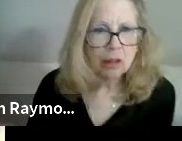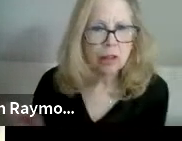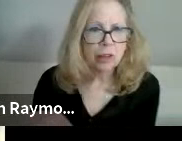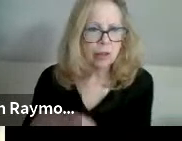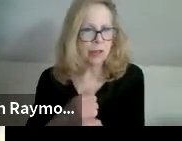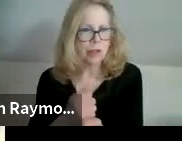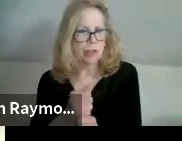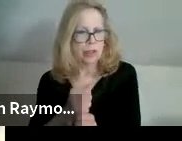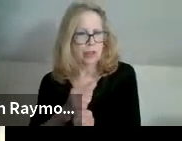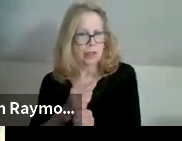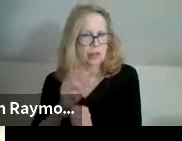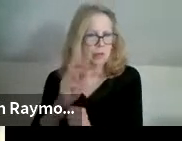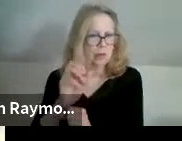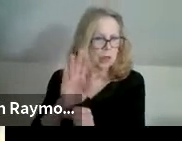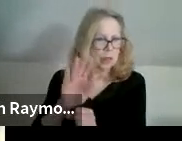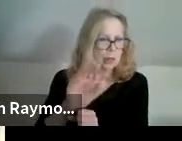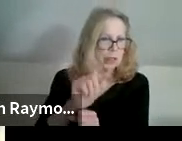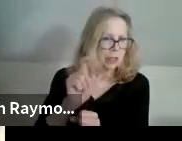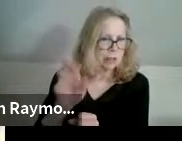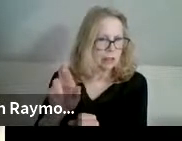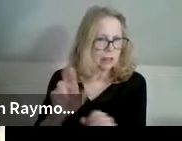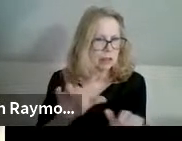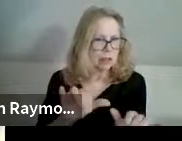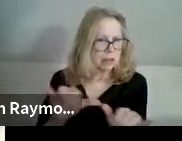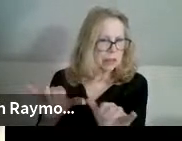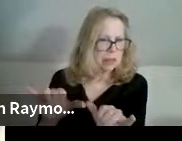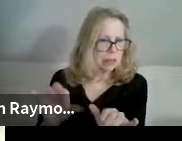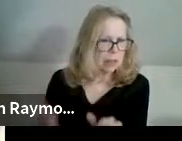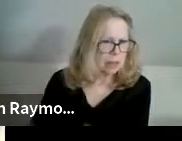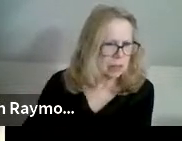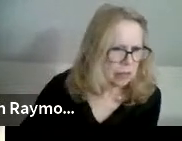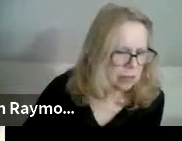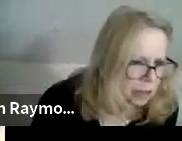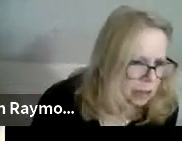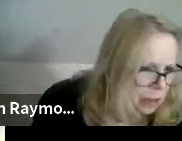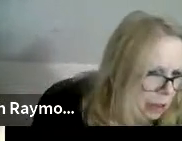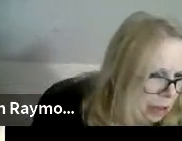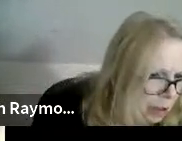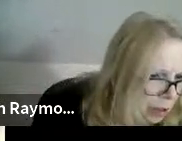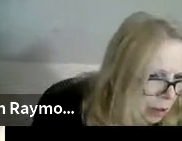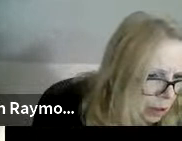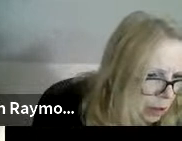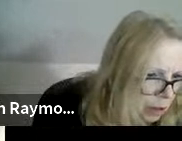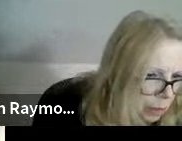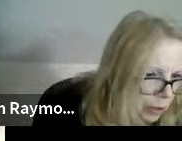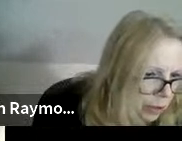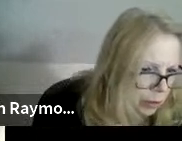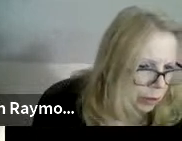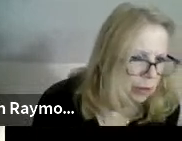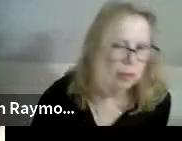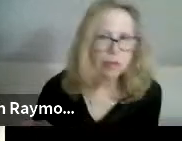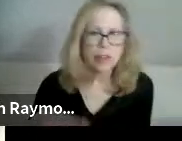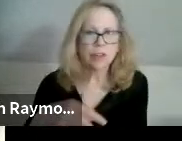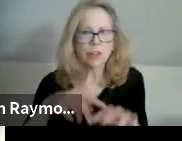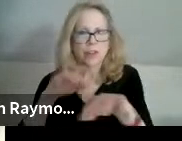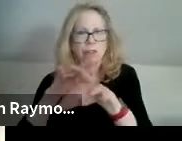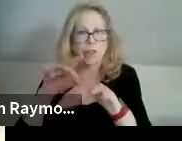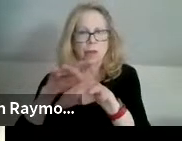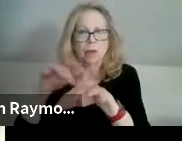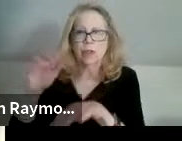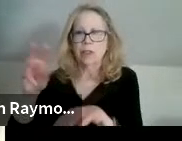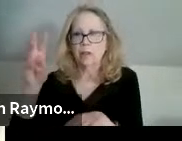Web XR Standards and Accessibility Architectures issues. This is available